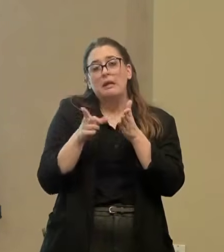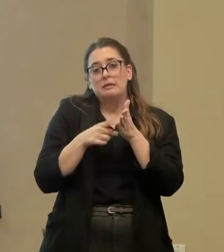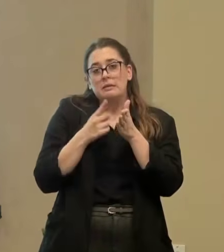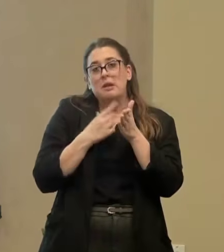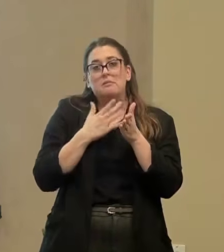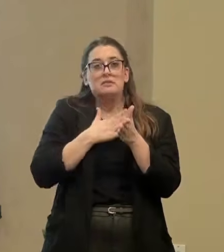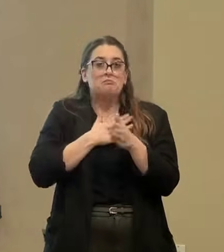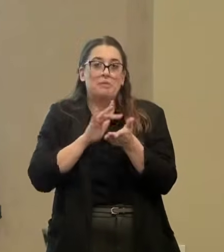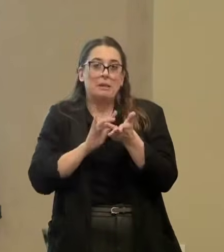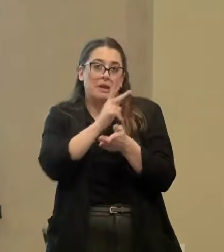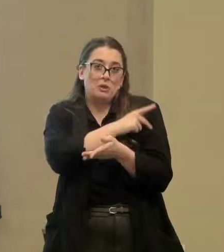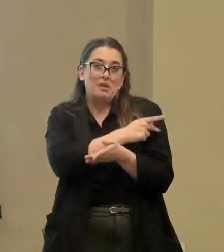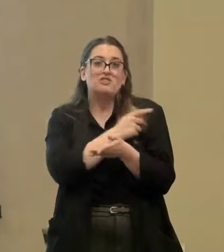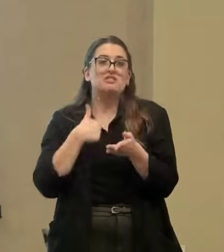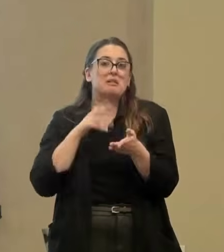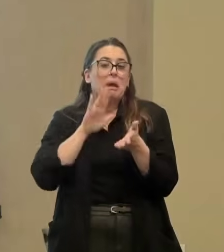for my medical patients.